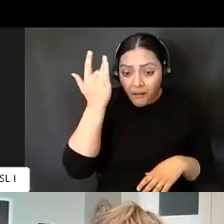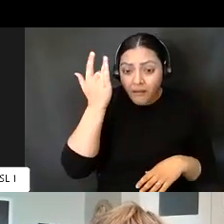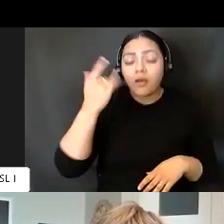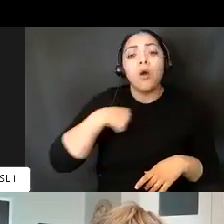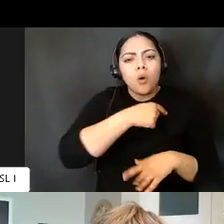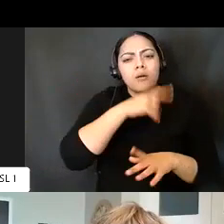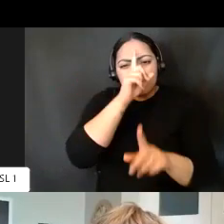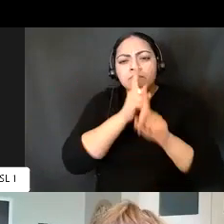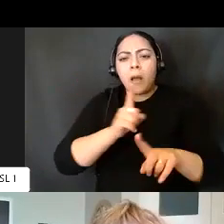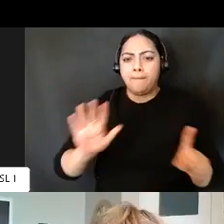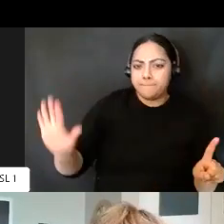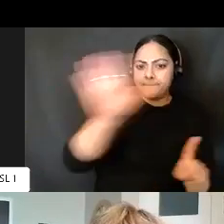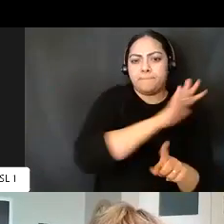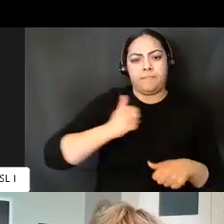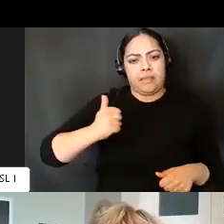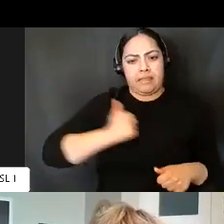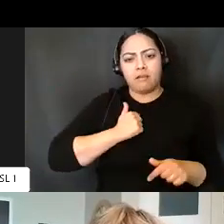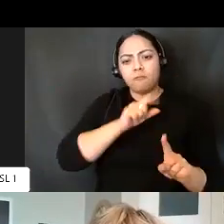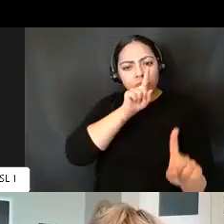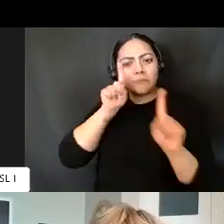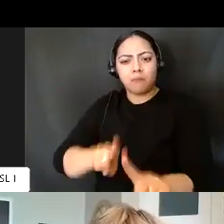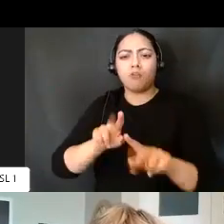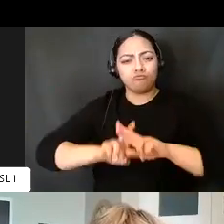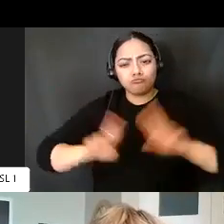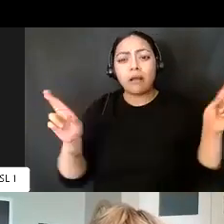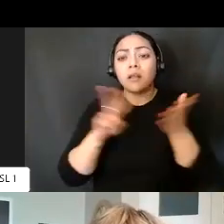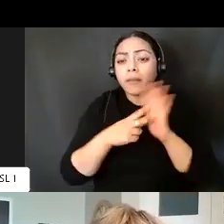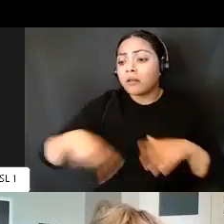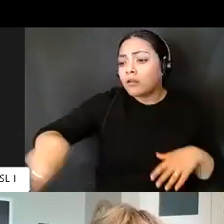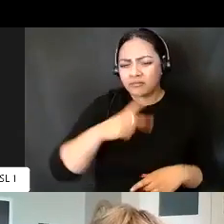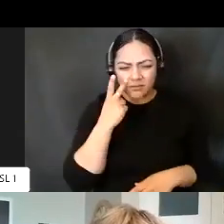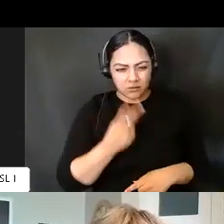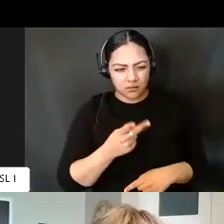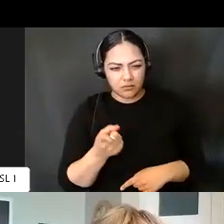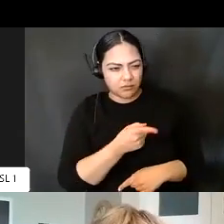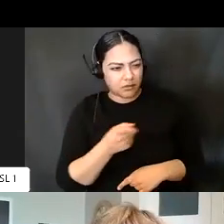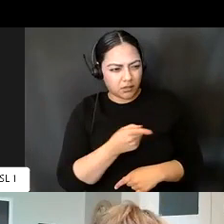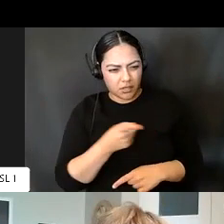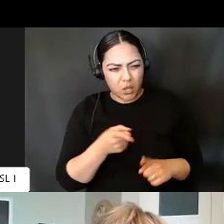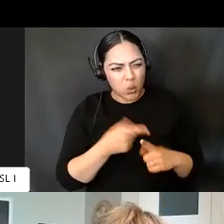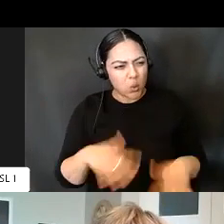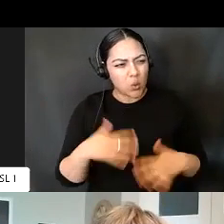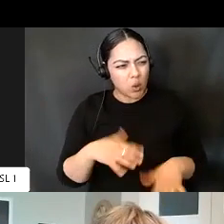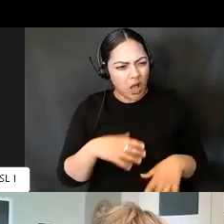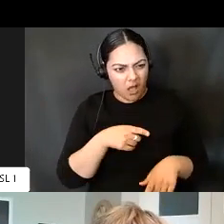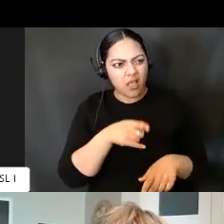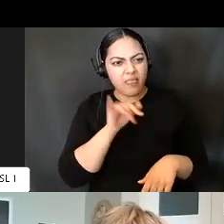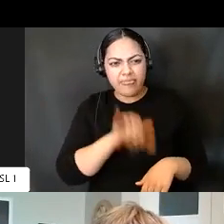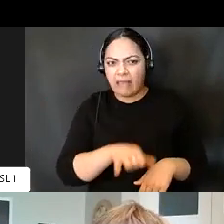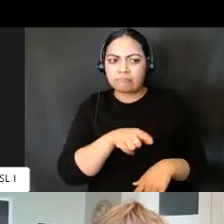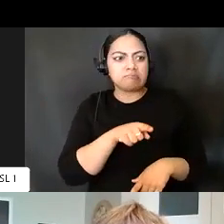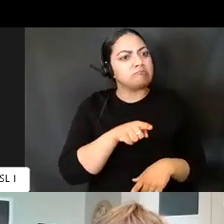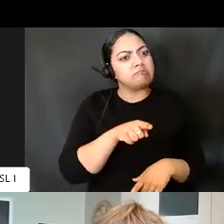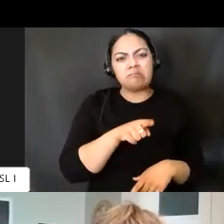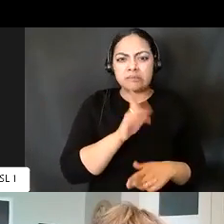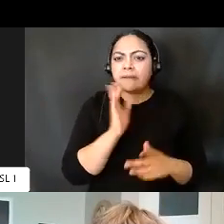of people who know what to do when they see warning signs happening, who know where to go to find help,